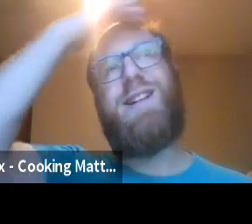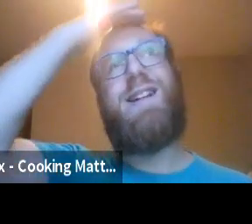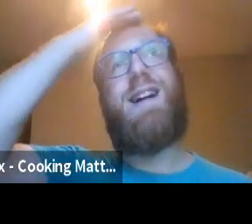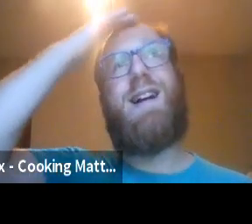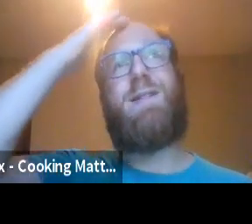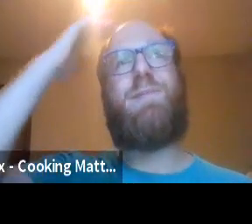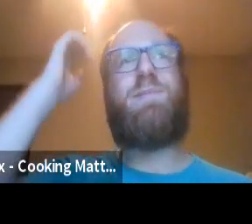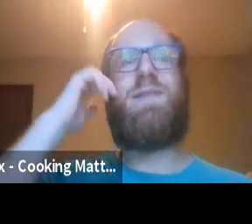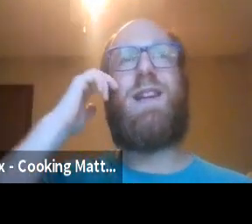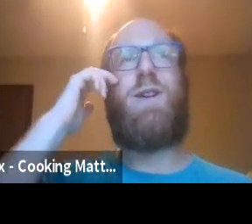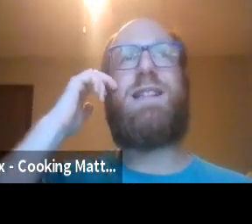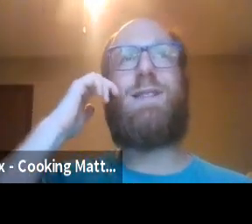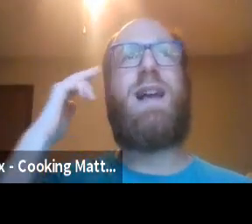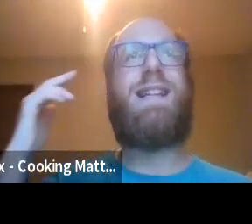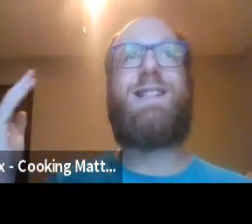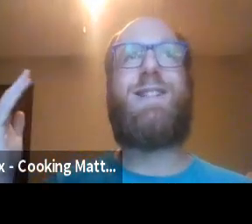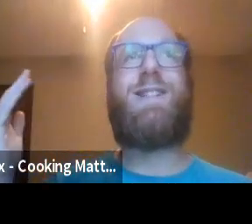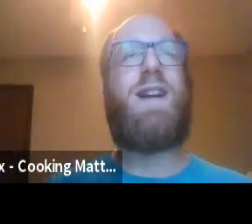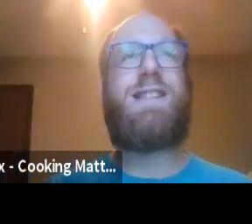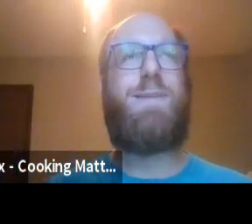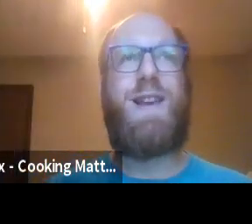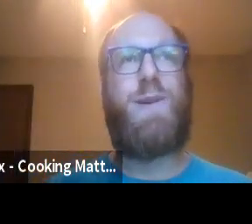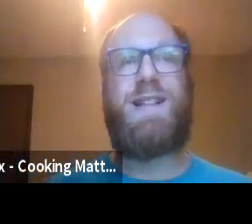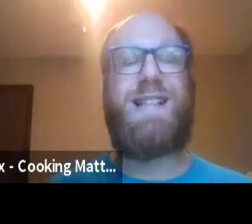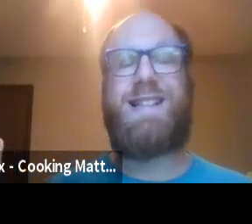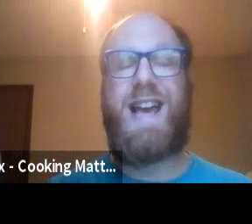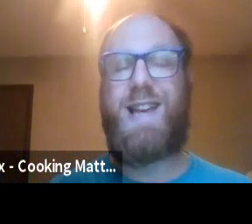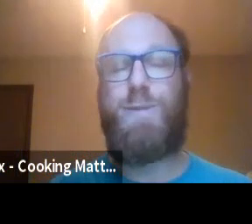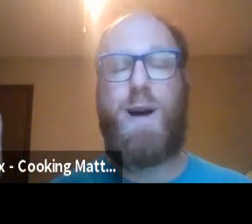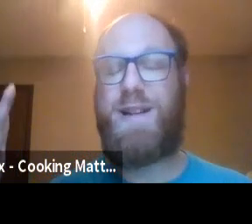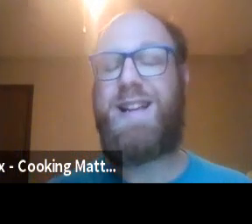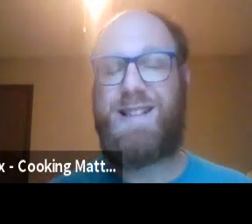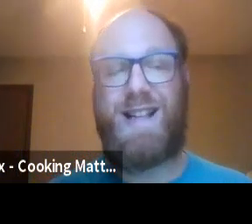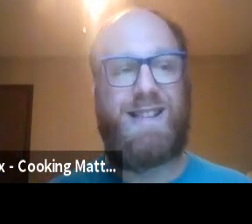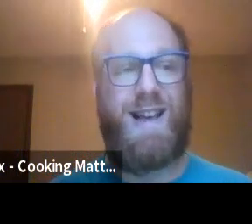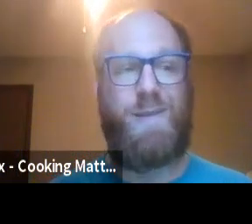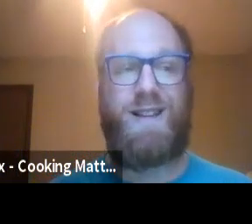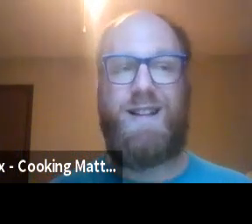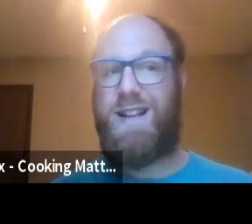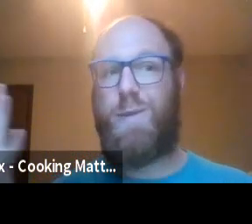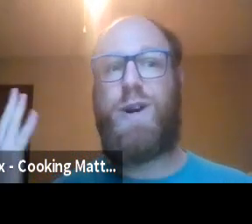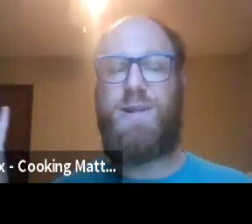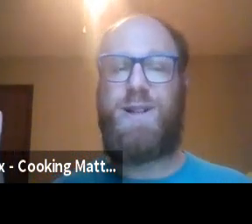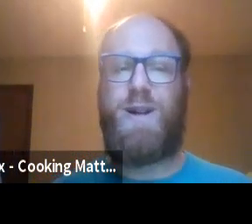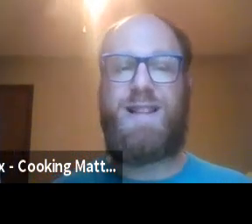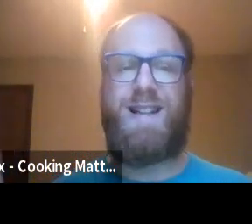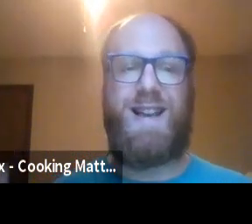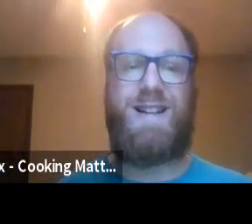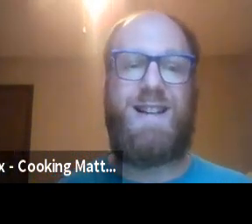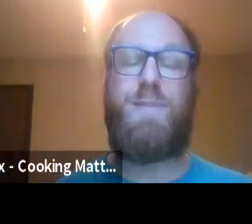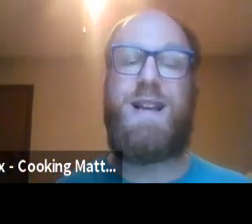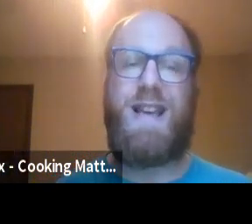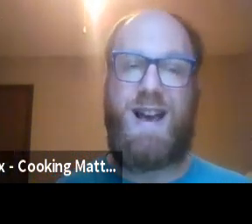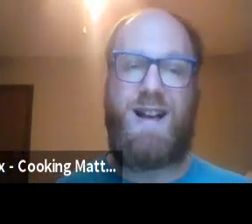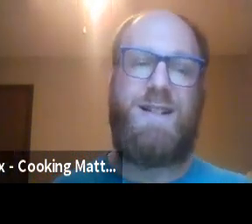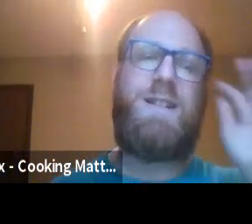so, it's way easier to not forget something when it says, hey, you bought bananas last time. Like, you're probably going to want that again.